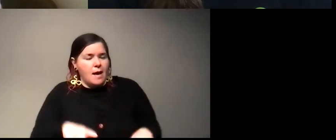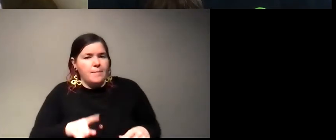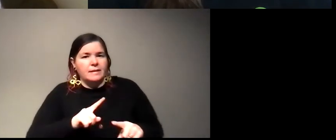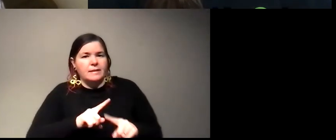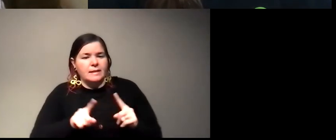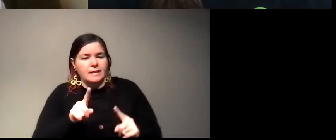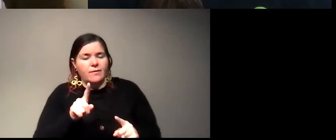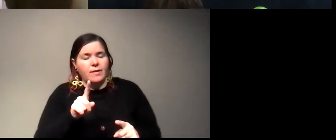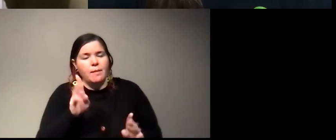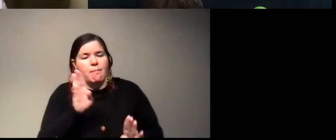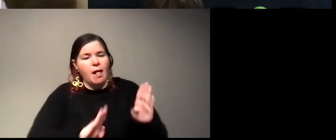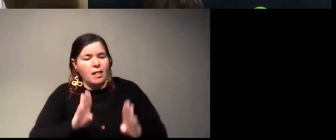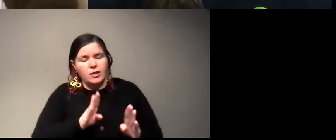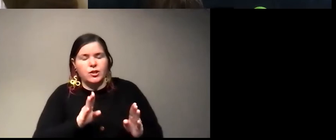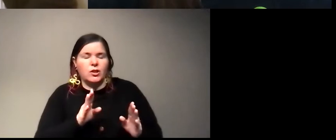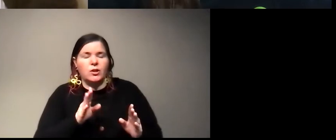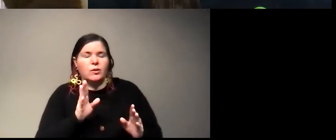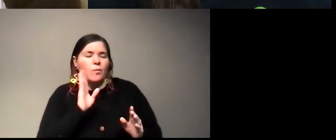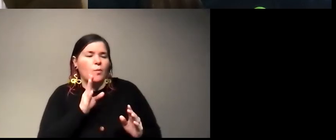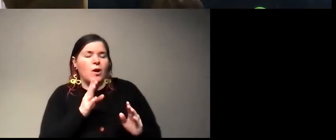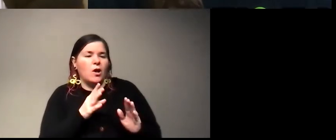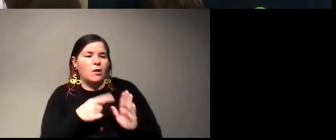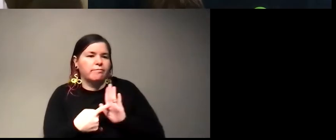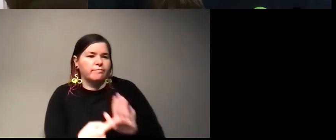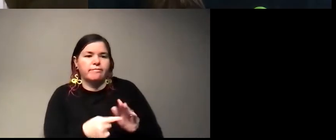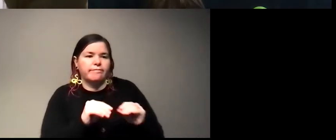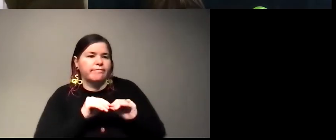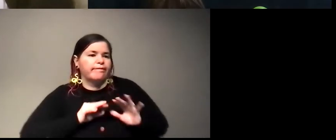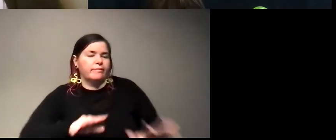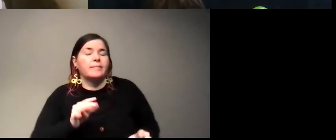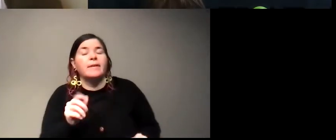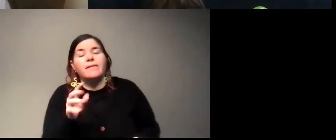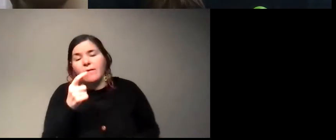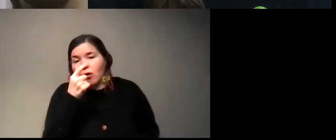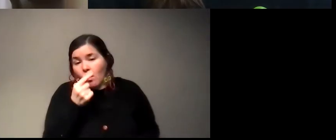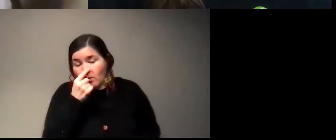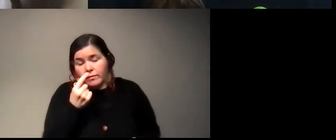biological pathways that'll release these markers. So if let's say I had a cold, and let's